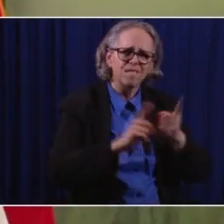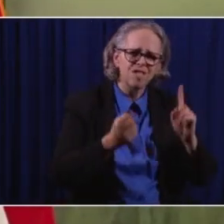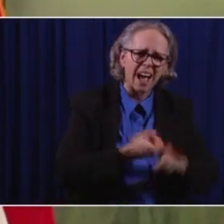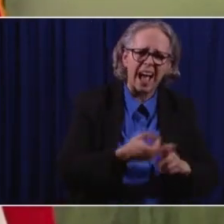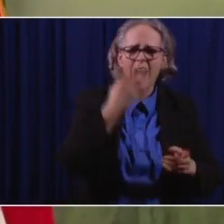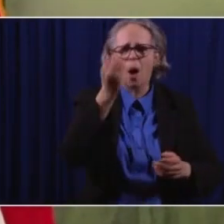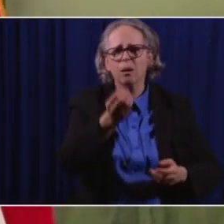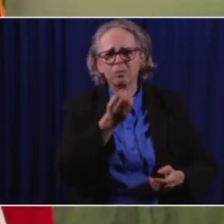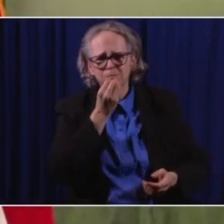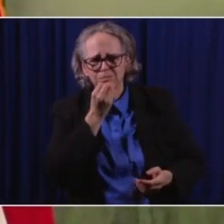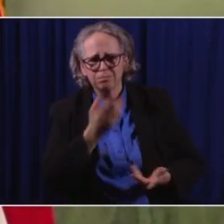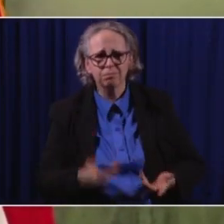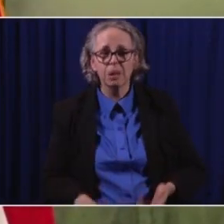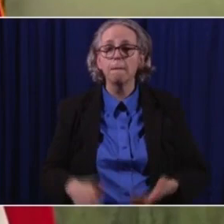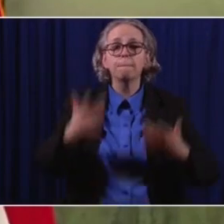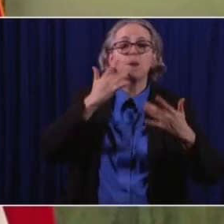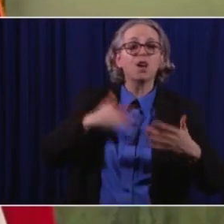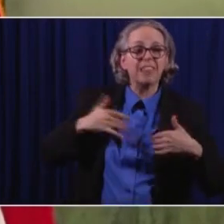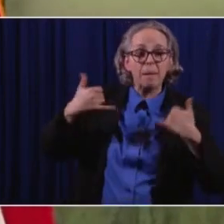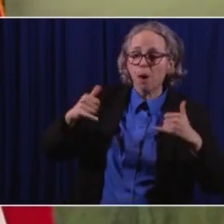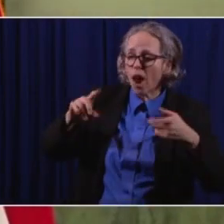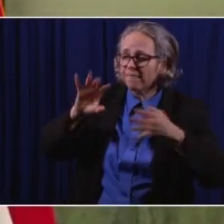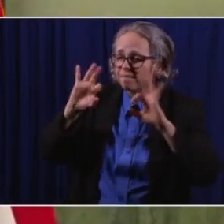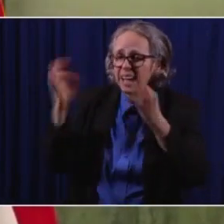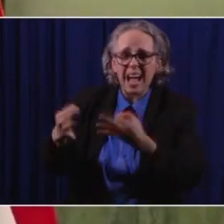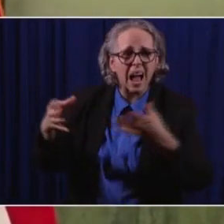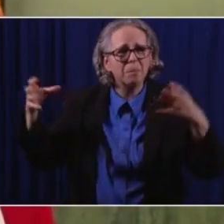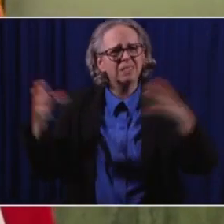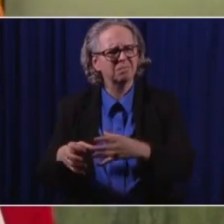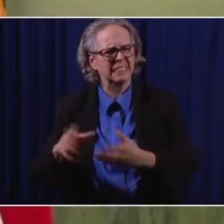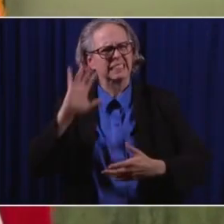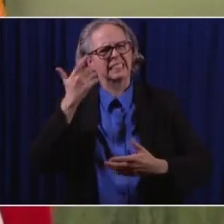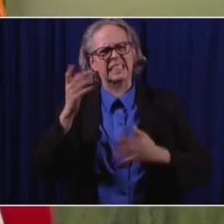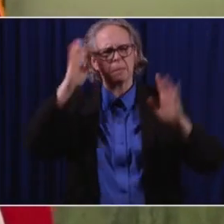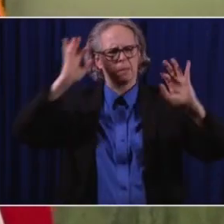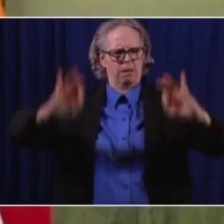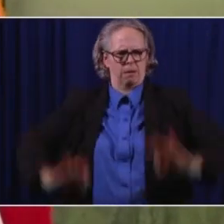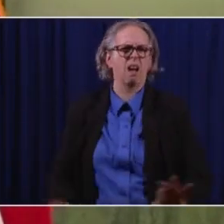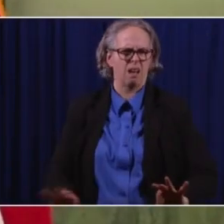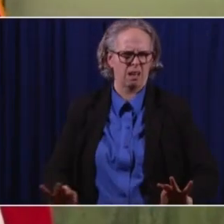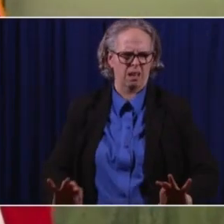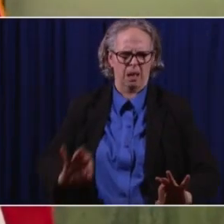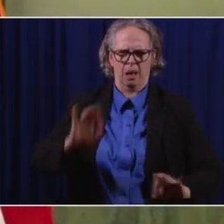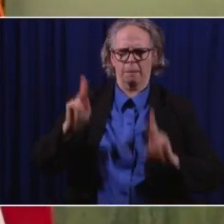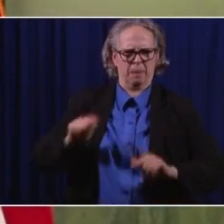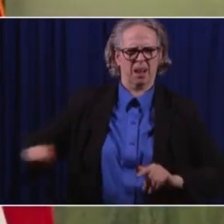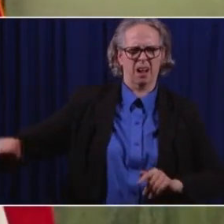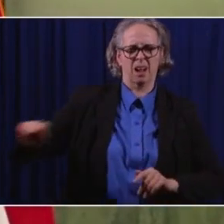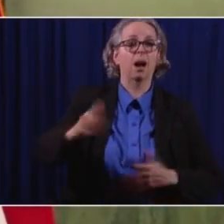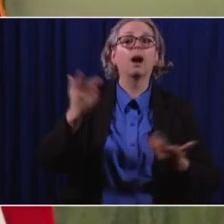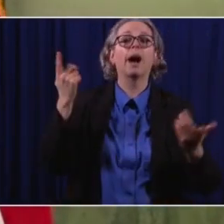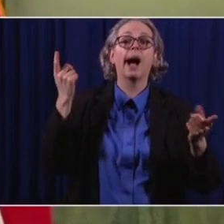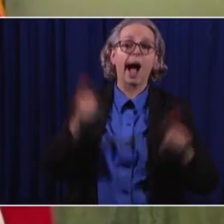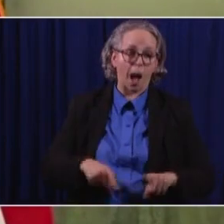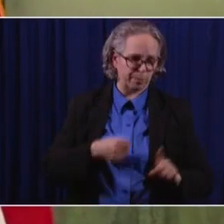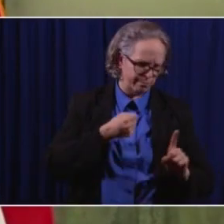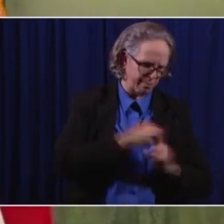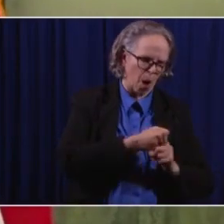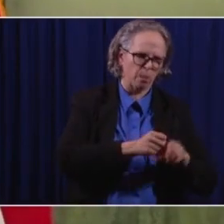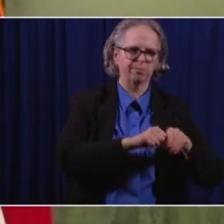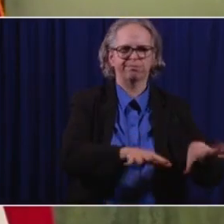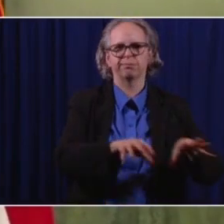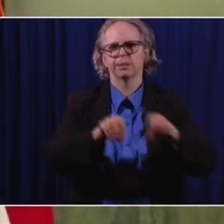birthday party with family. These are all some of the leading causes of the spread we're seeing. There's also increased